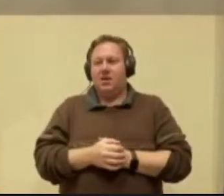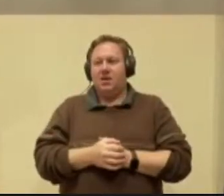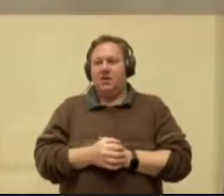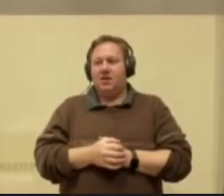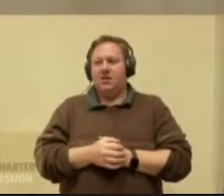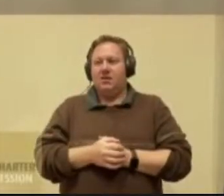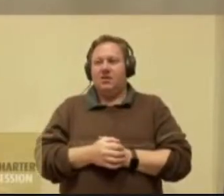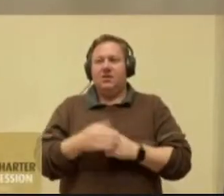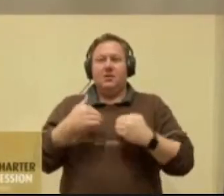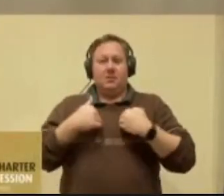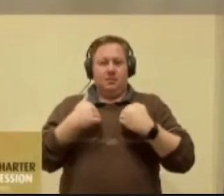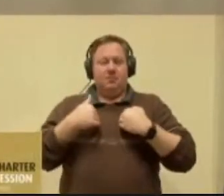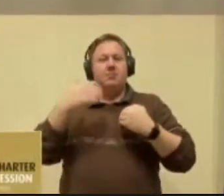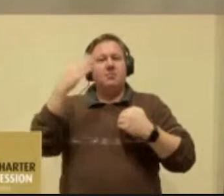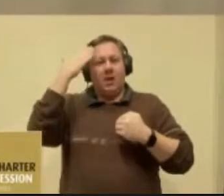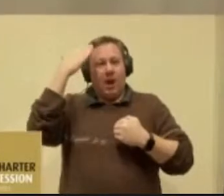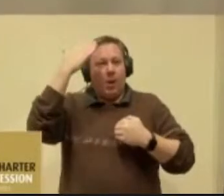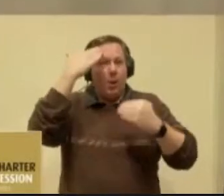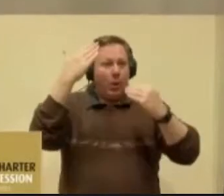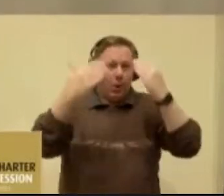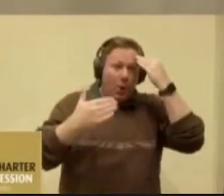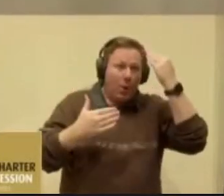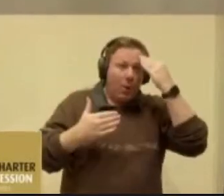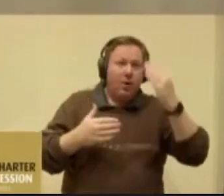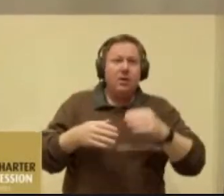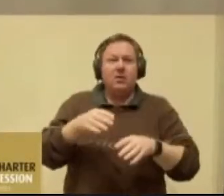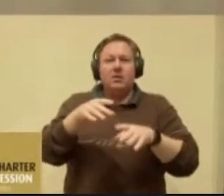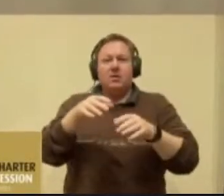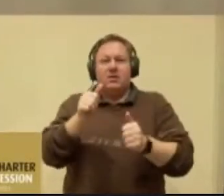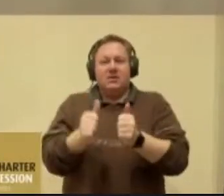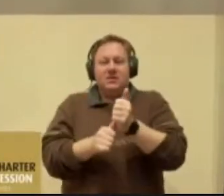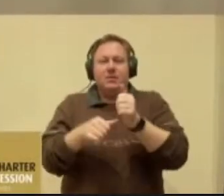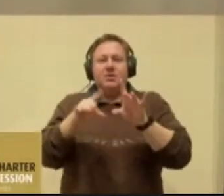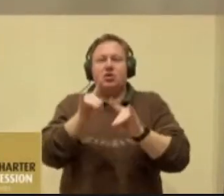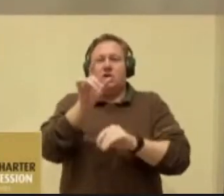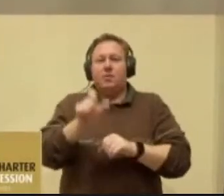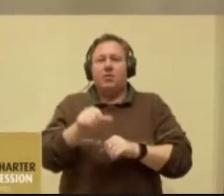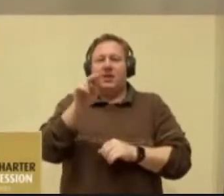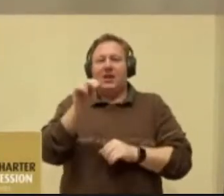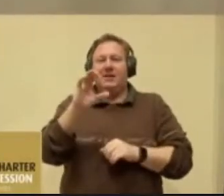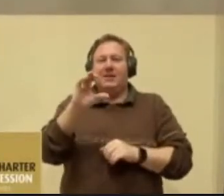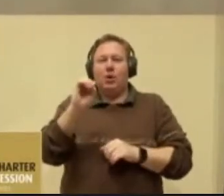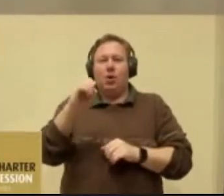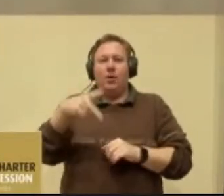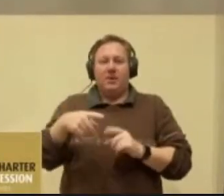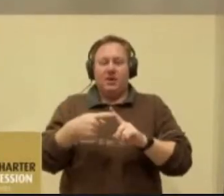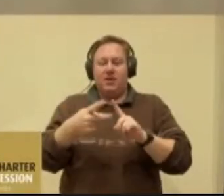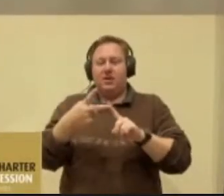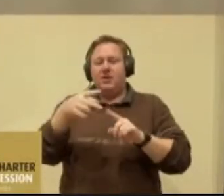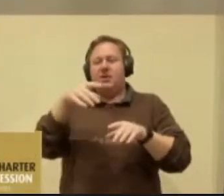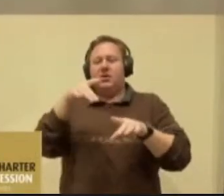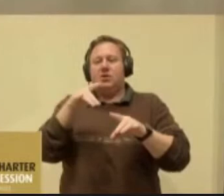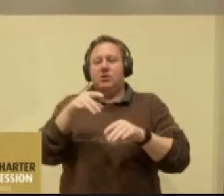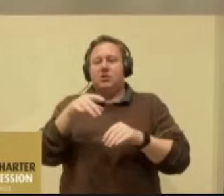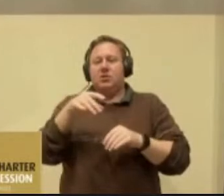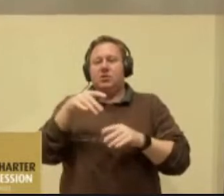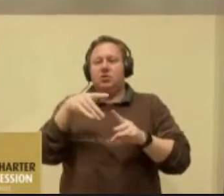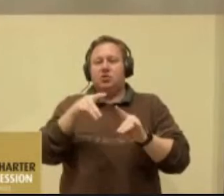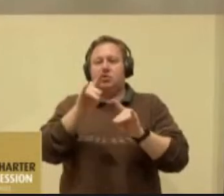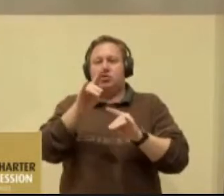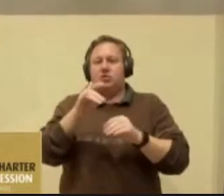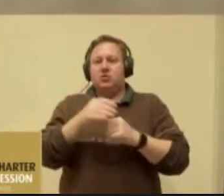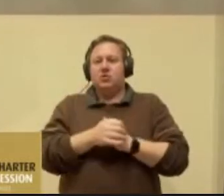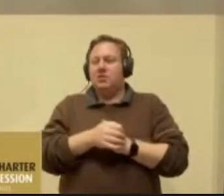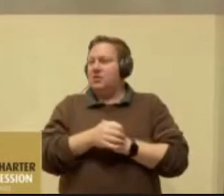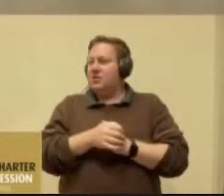let me acknowledge and greet the deputy chairperson of the ncop the chairperson of this and i'll